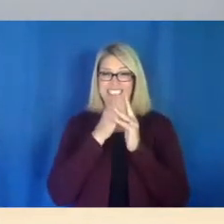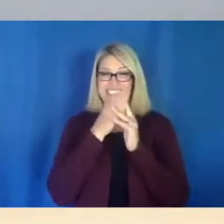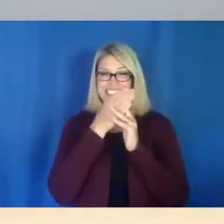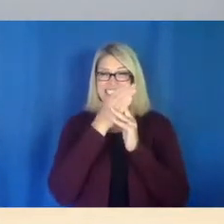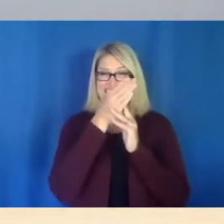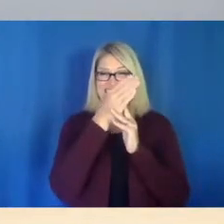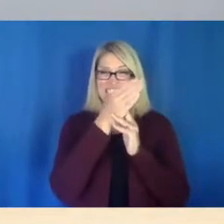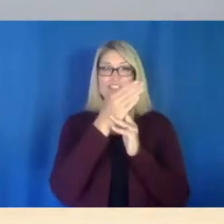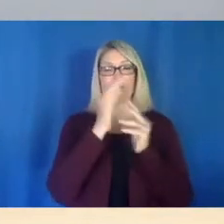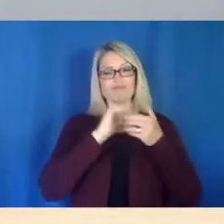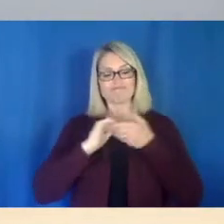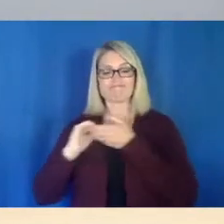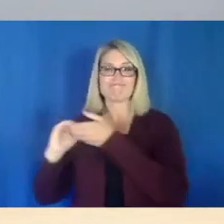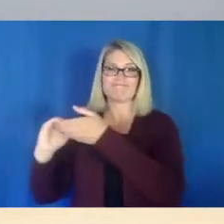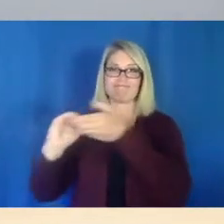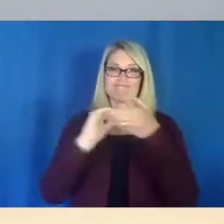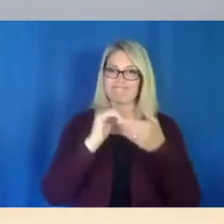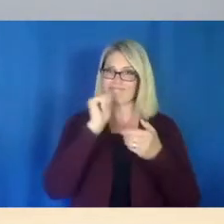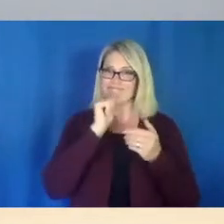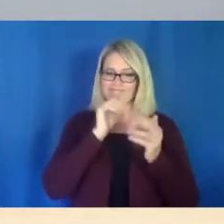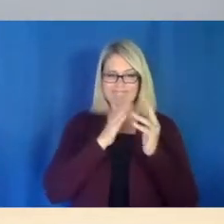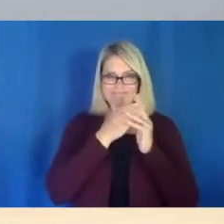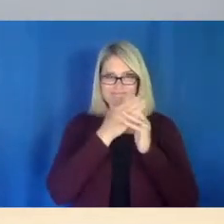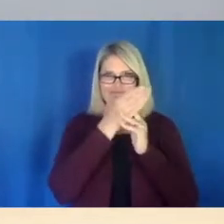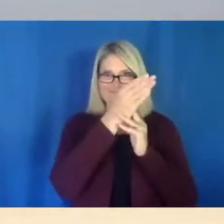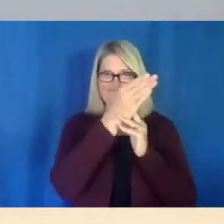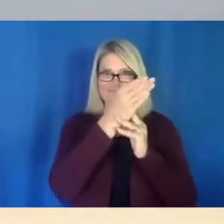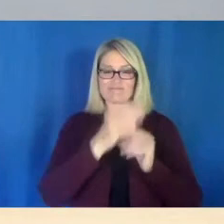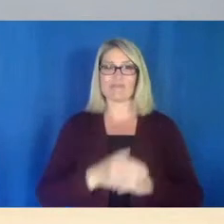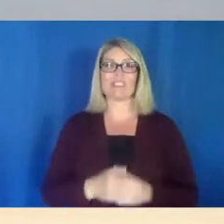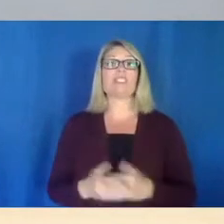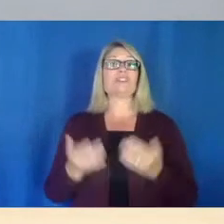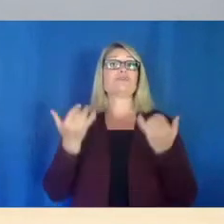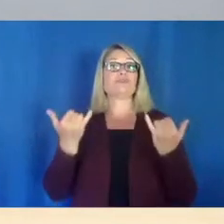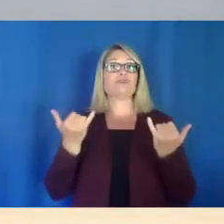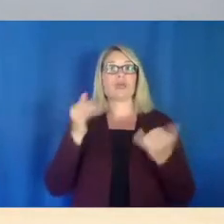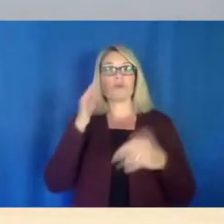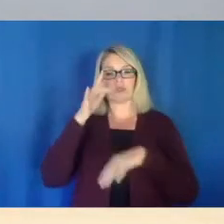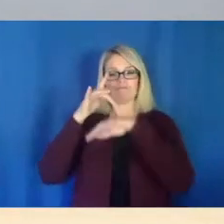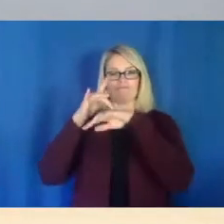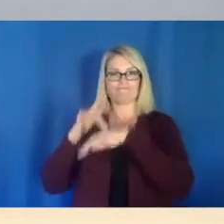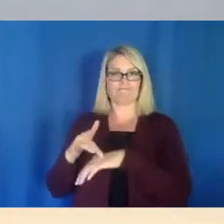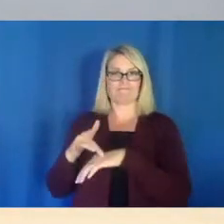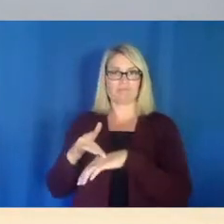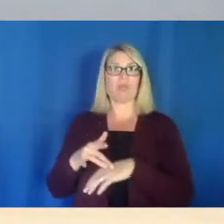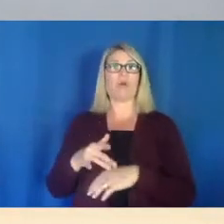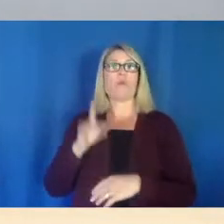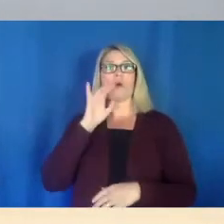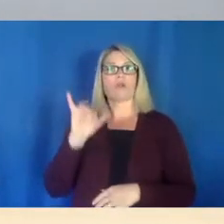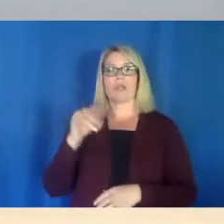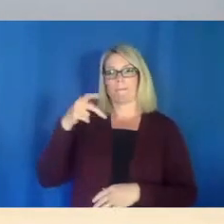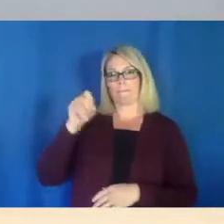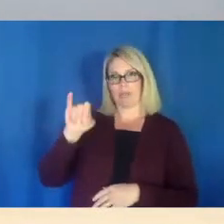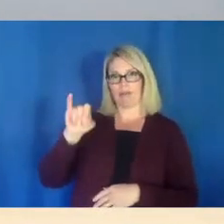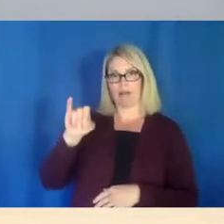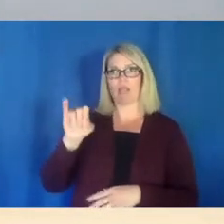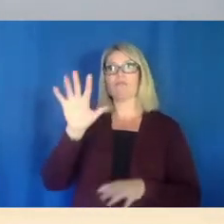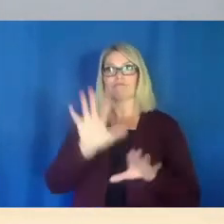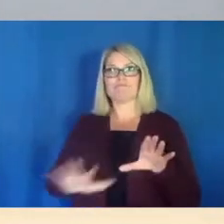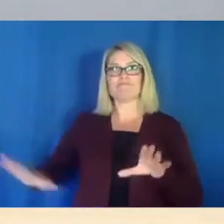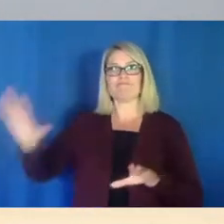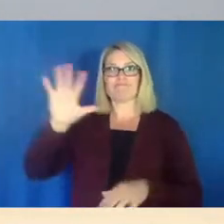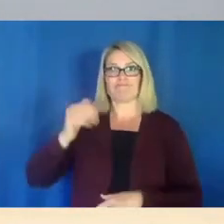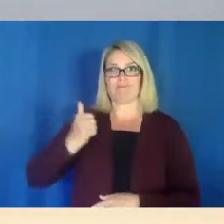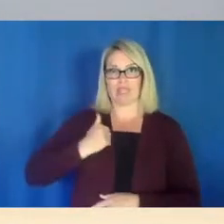together. Today I will touch on the COVID situation in PEI and Canada and the